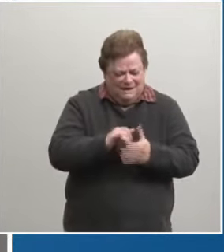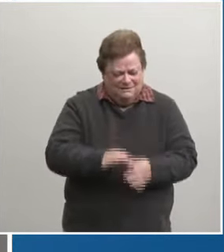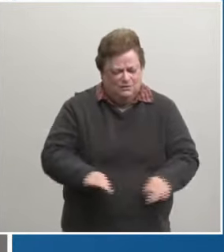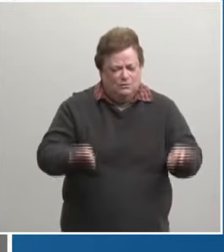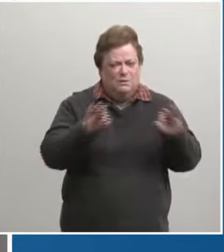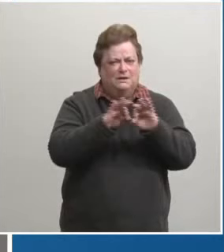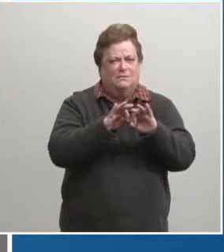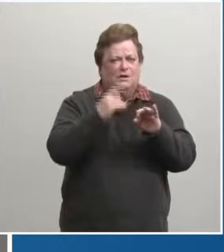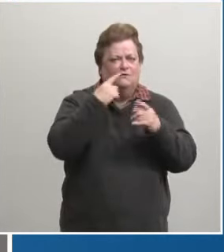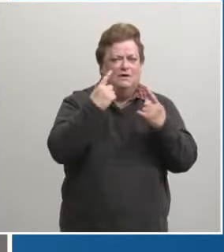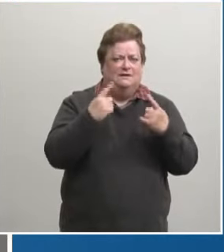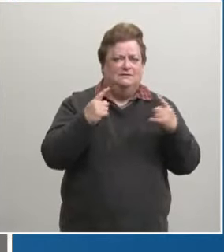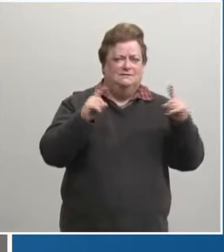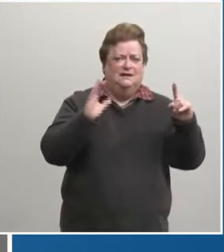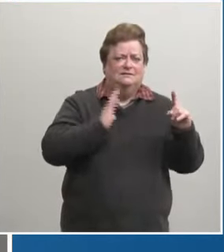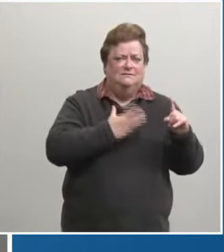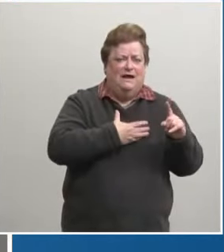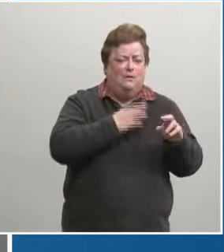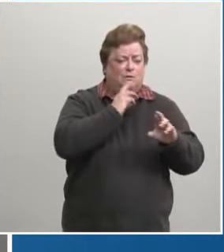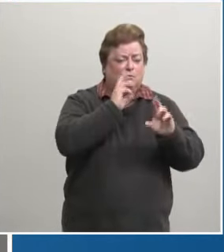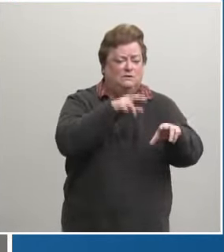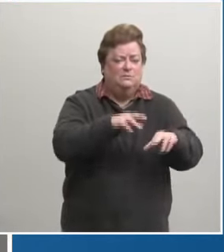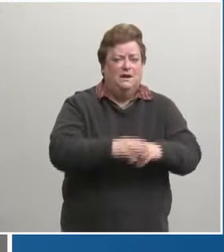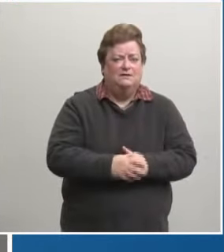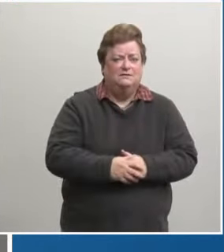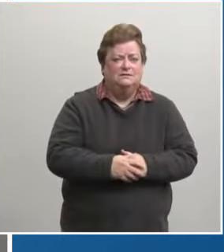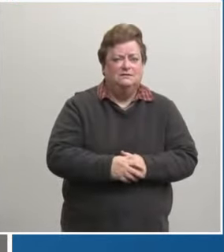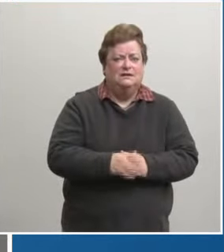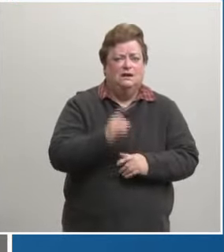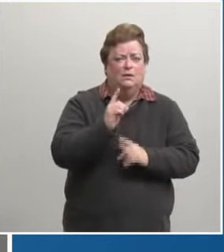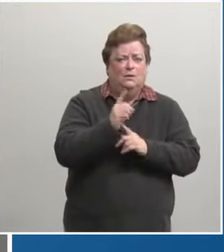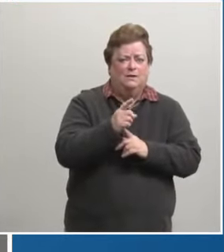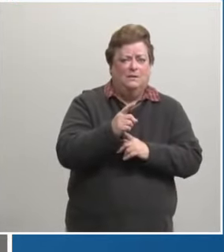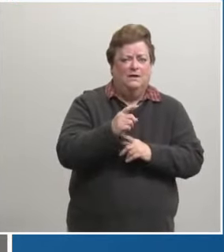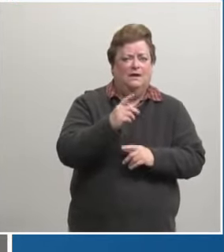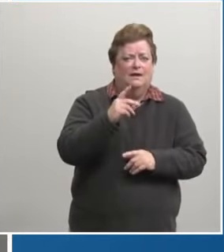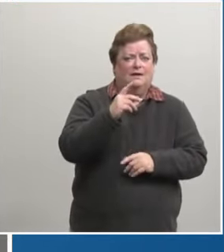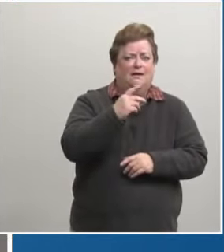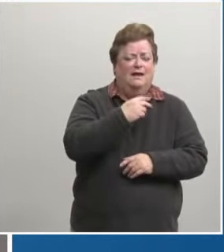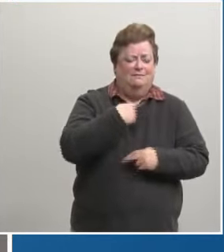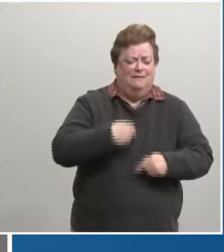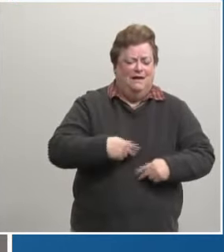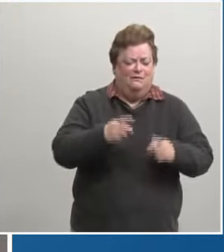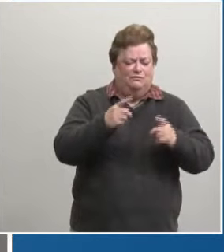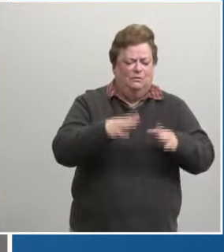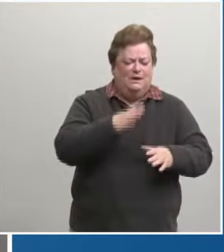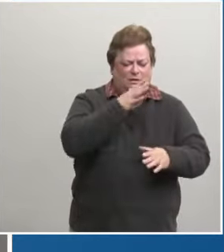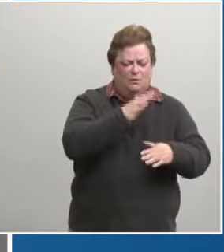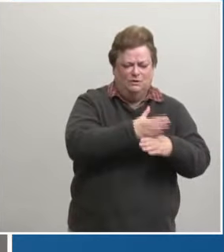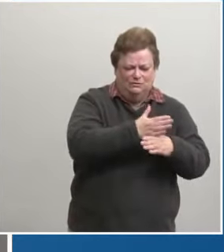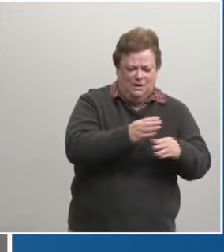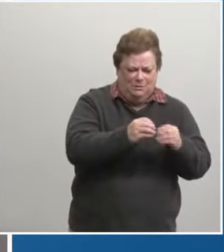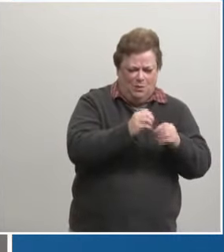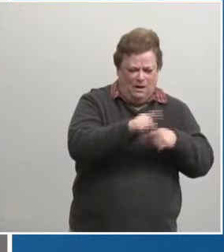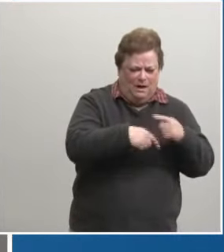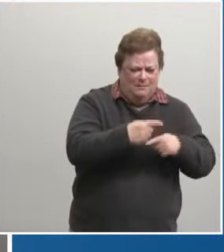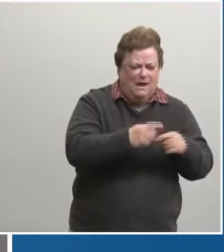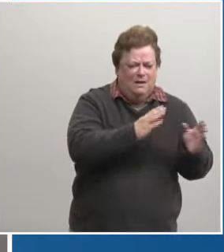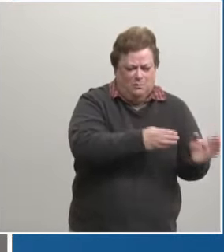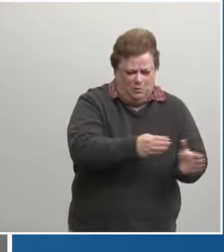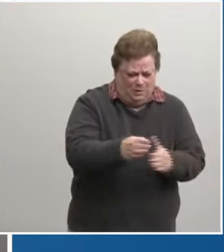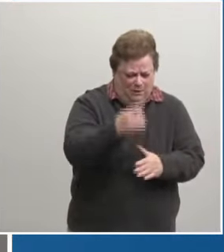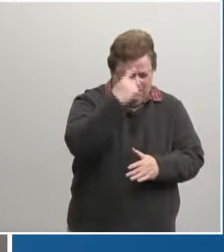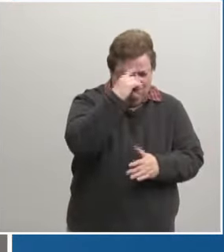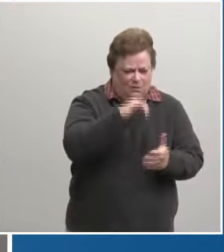to the efficacy of our pandemic response. In just a moment, Health Director Pat Lopez will share more about our local vaccination efforts and